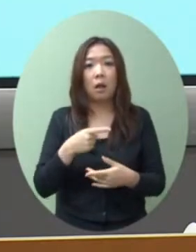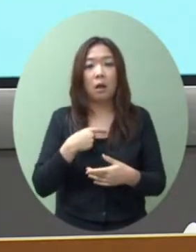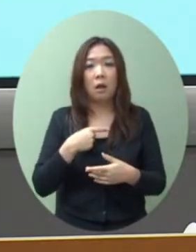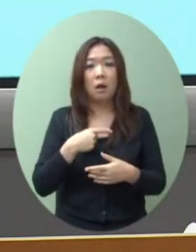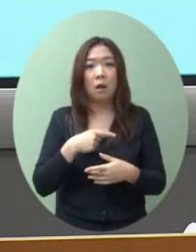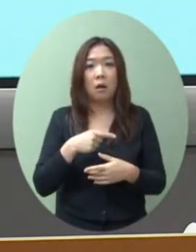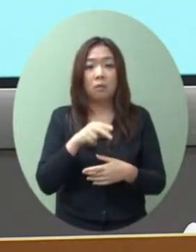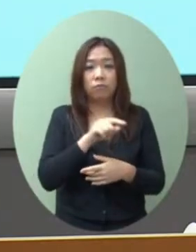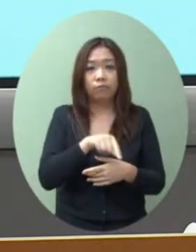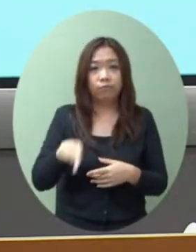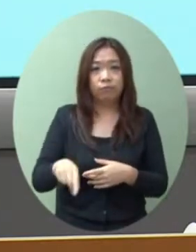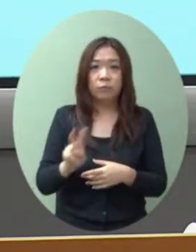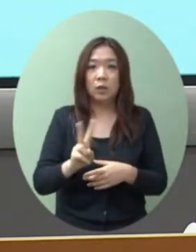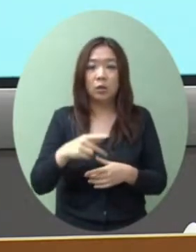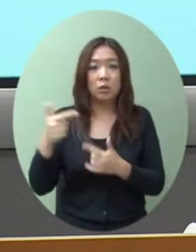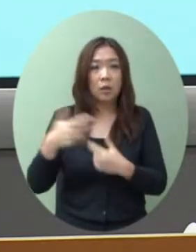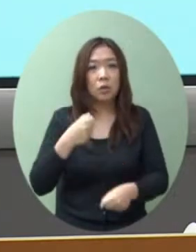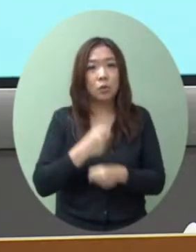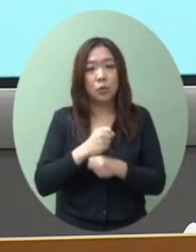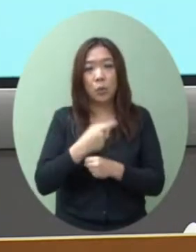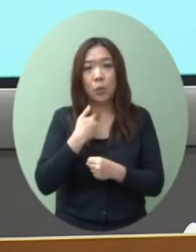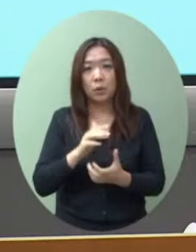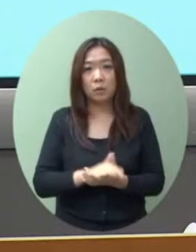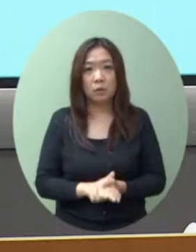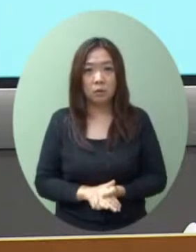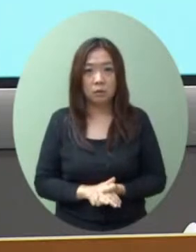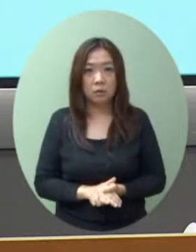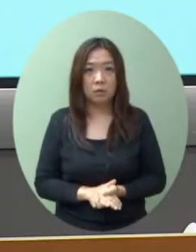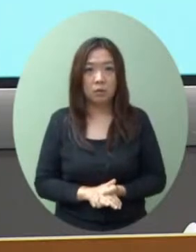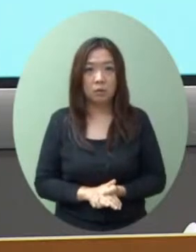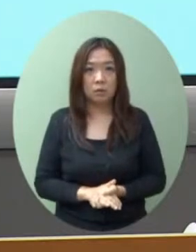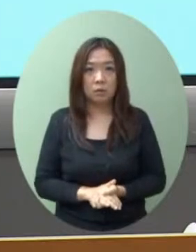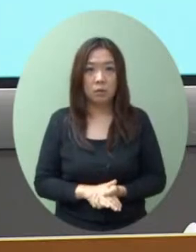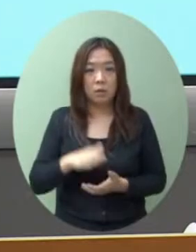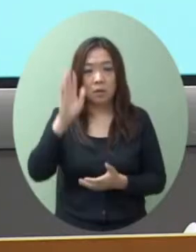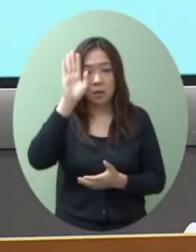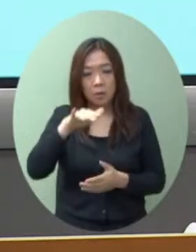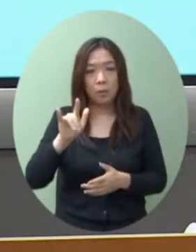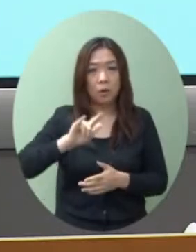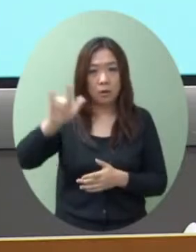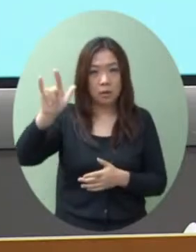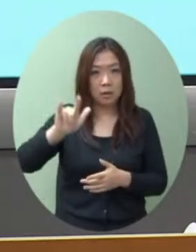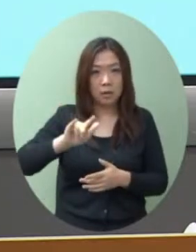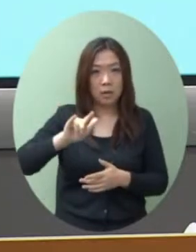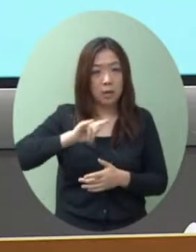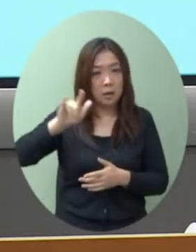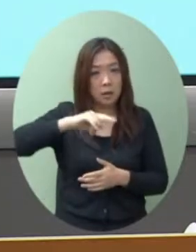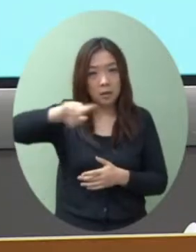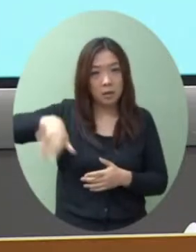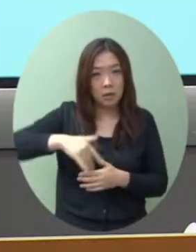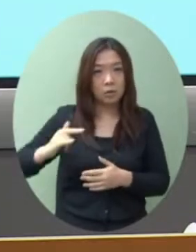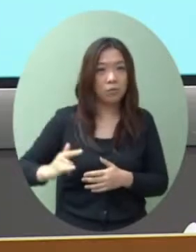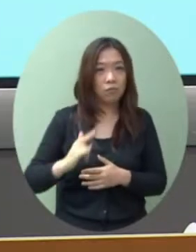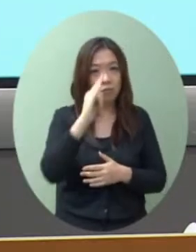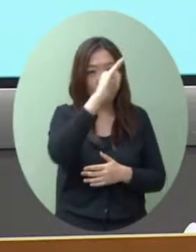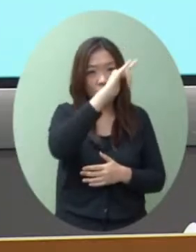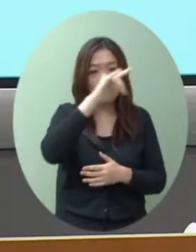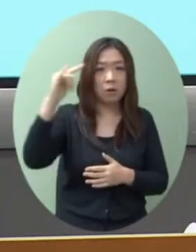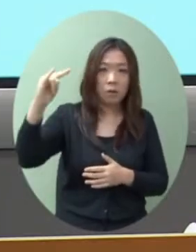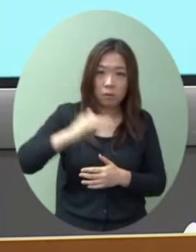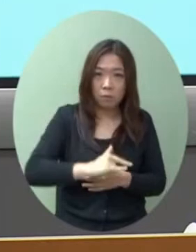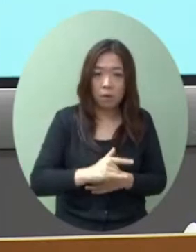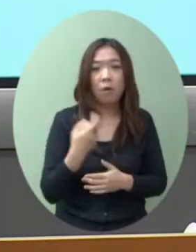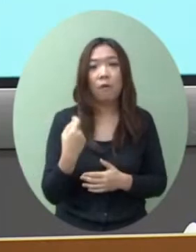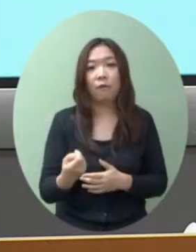through airport as easy as possible, and at the same time make travel in and out of the mainland as easy as